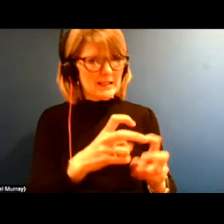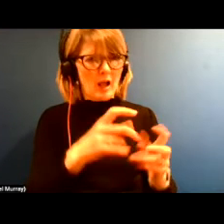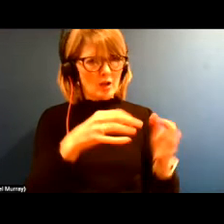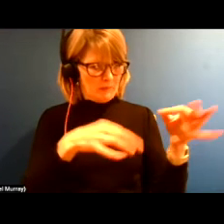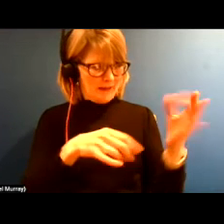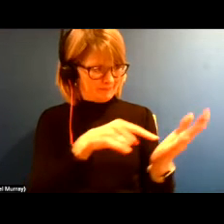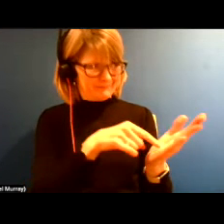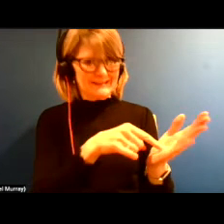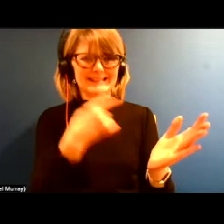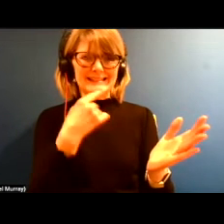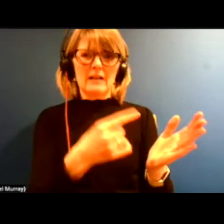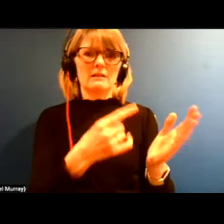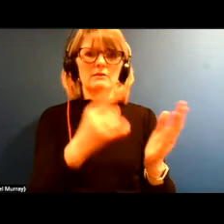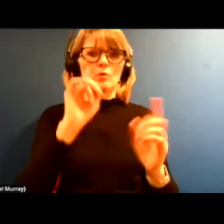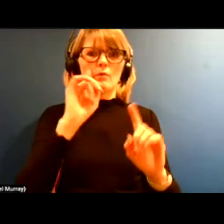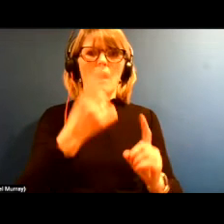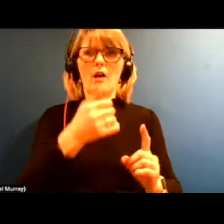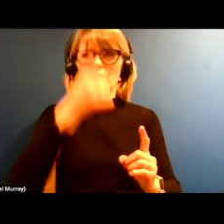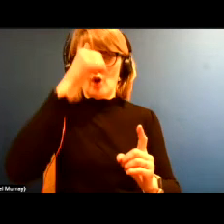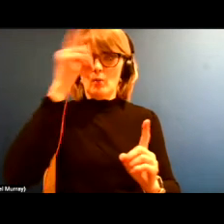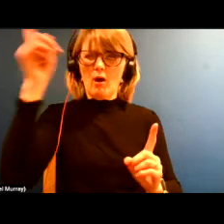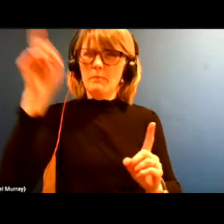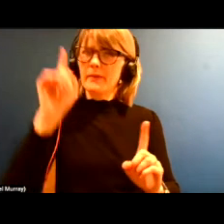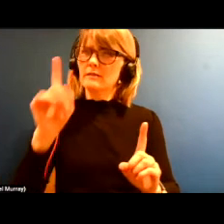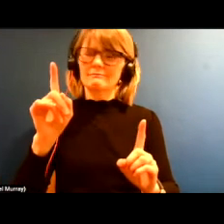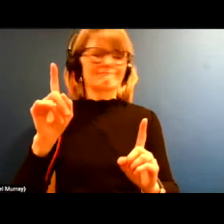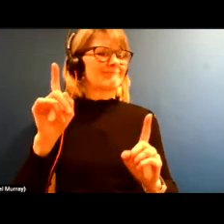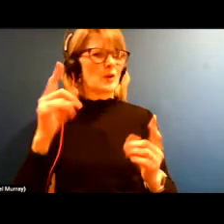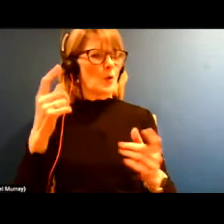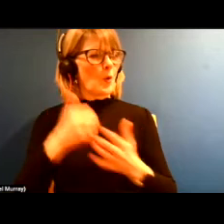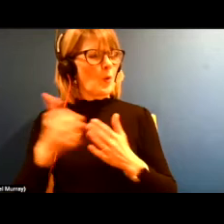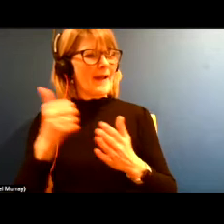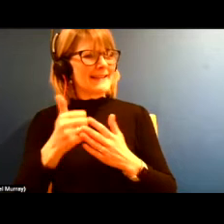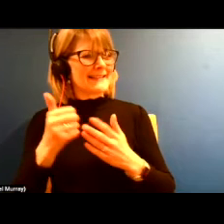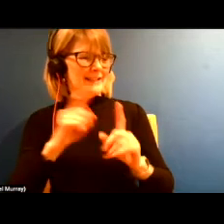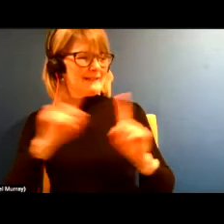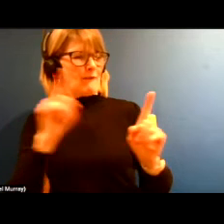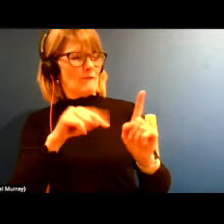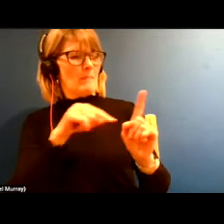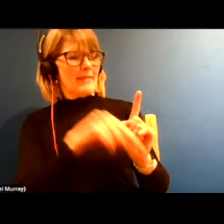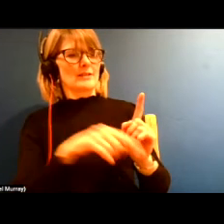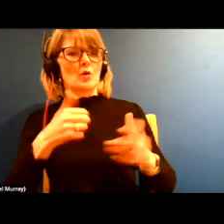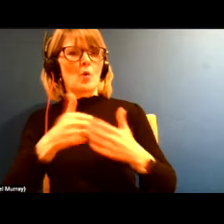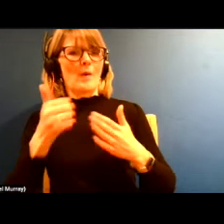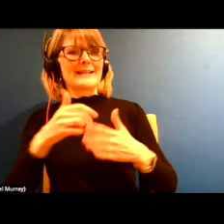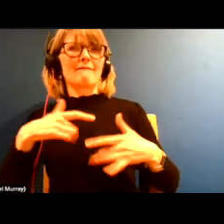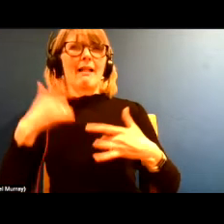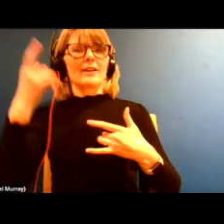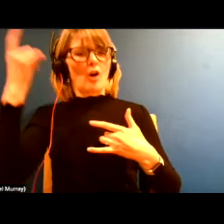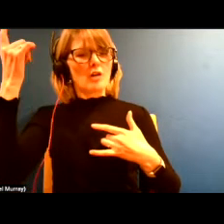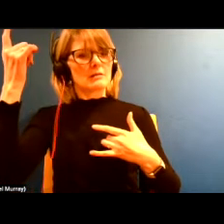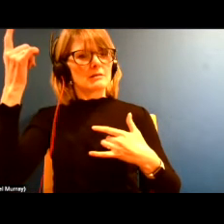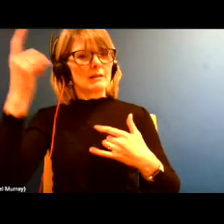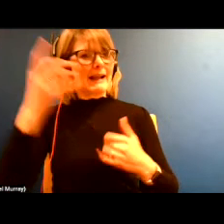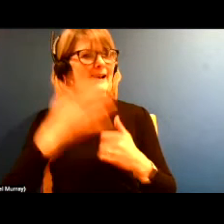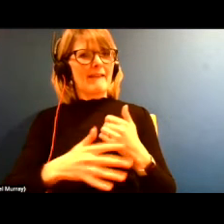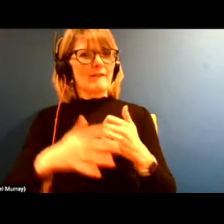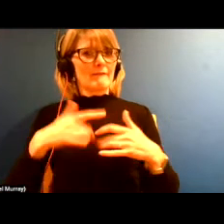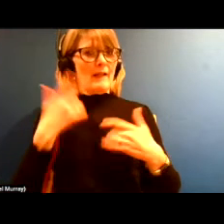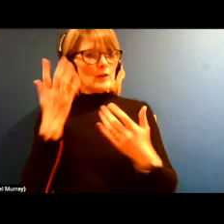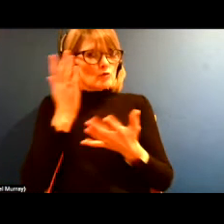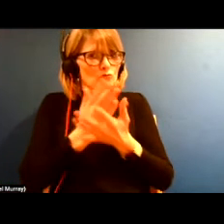presence of God, of the salvation of Jesus Christ and the life of the Spirit within me. I'd never truly felt alone through all the difficulties